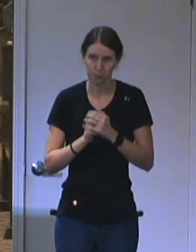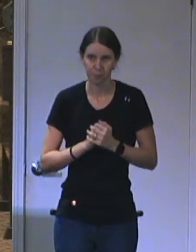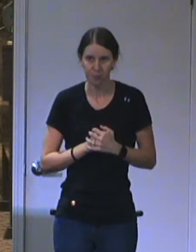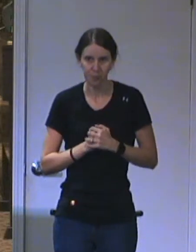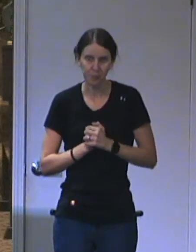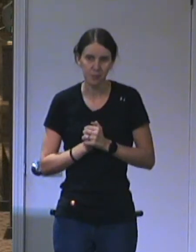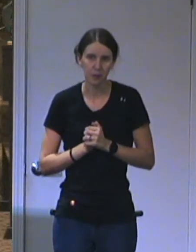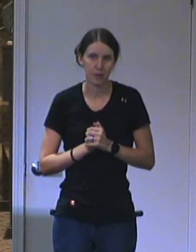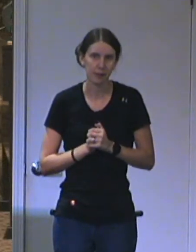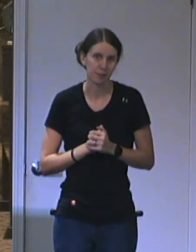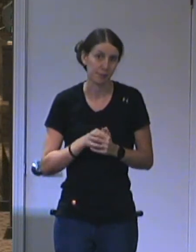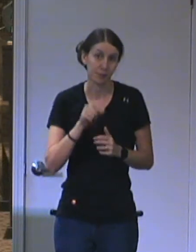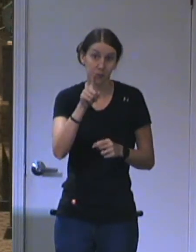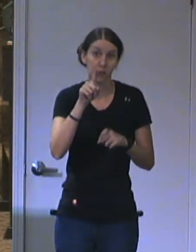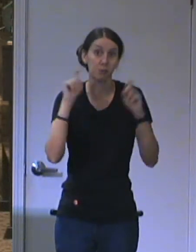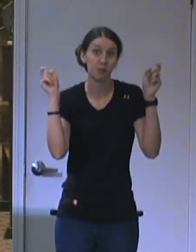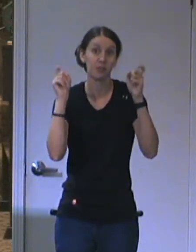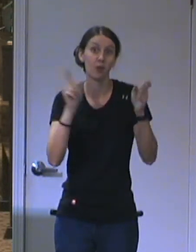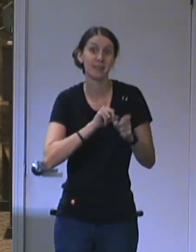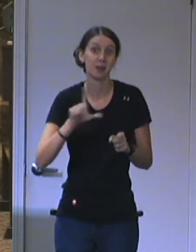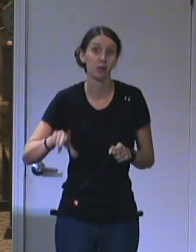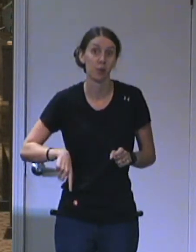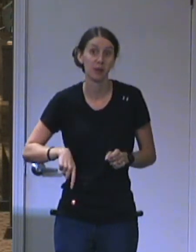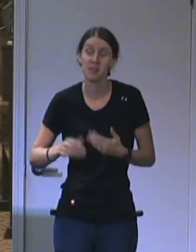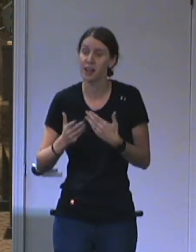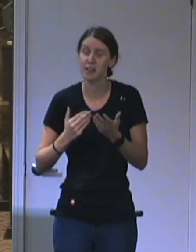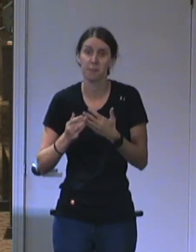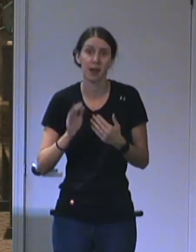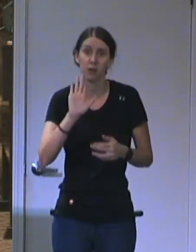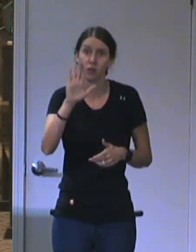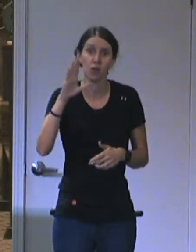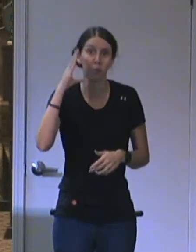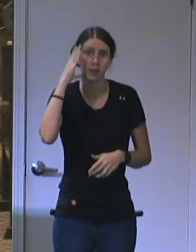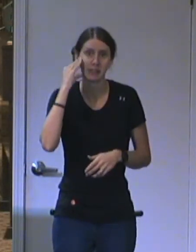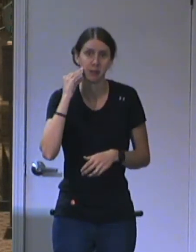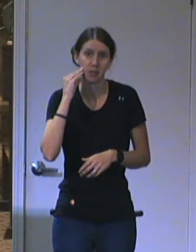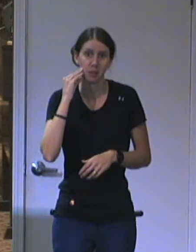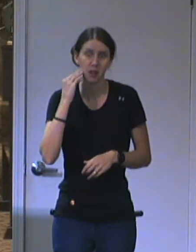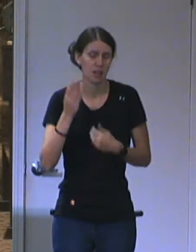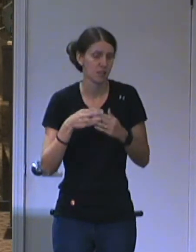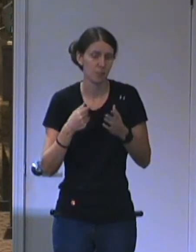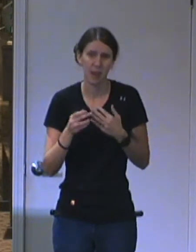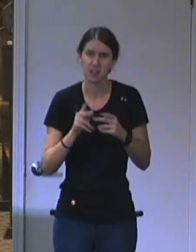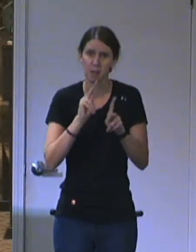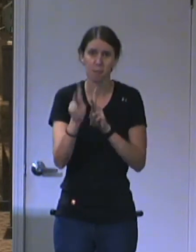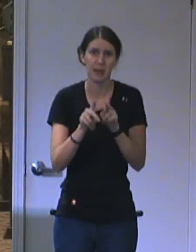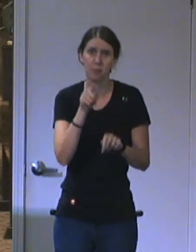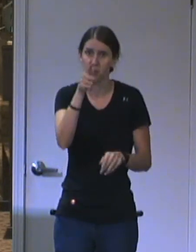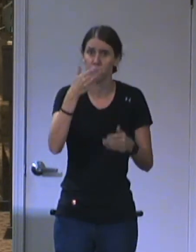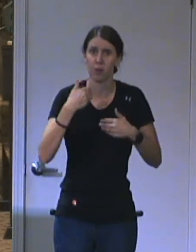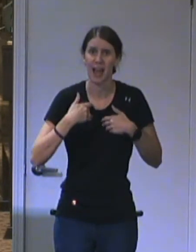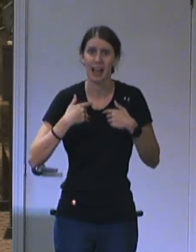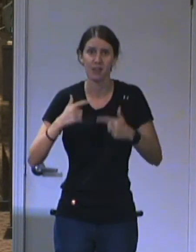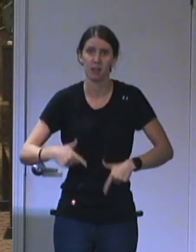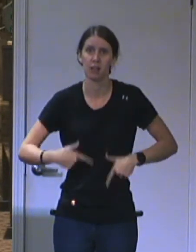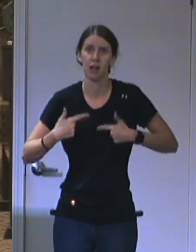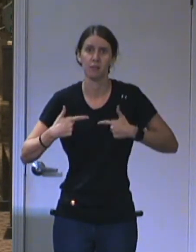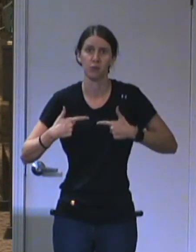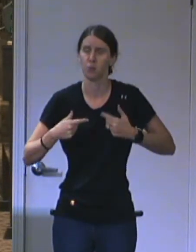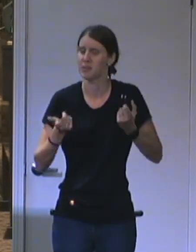So he says, you rejoice in the Lord no matter what's going on, no matter who's in your life, no matter what circumstances